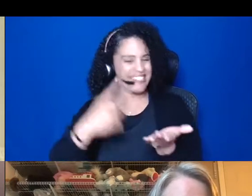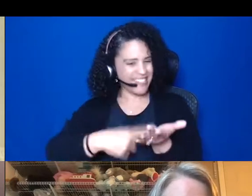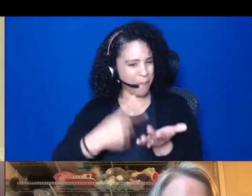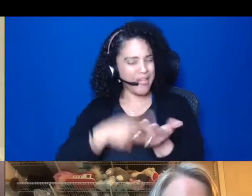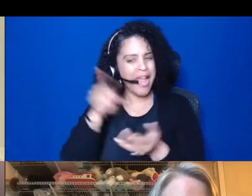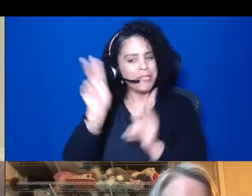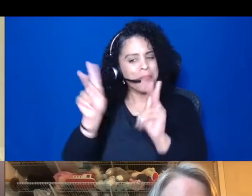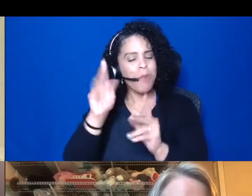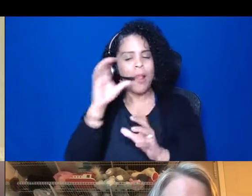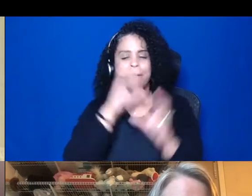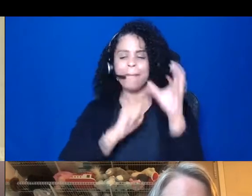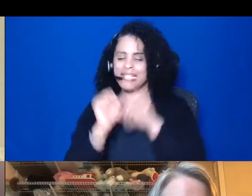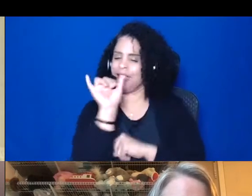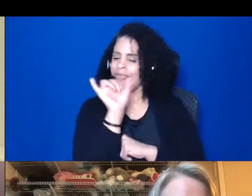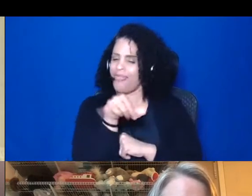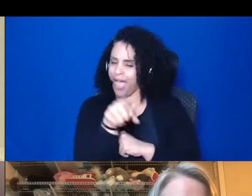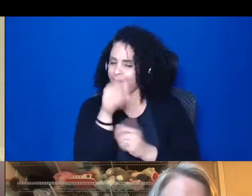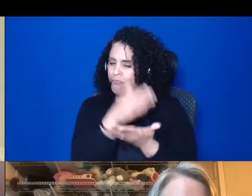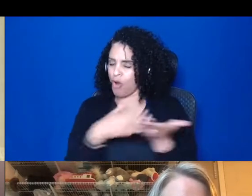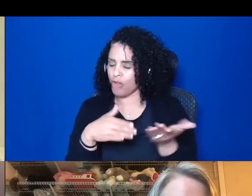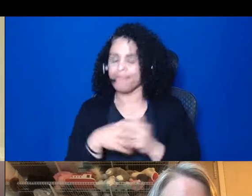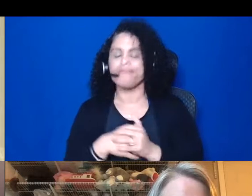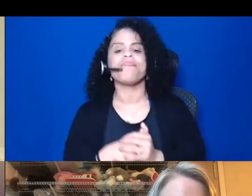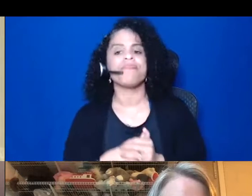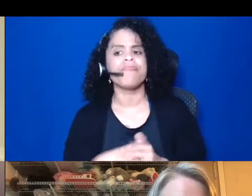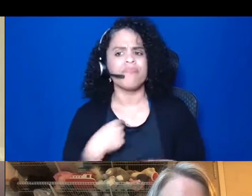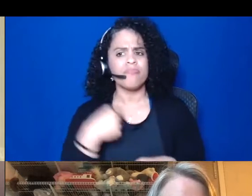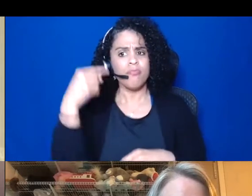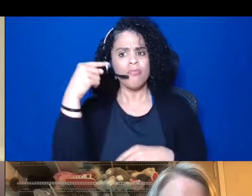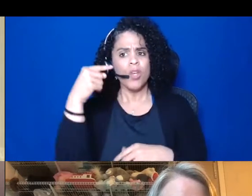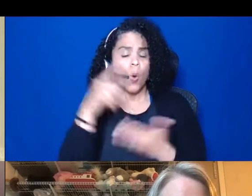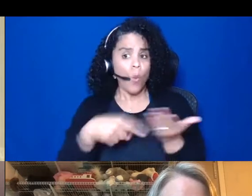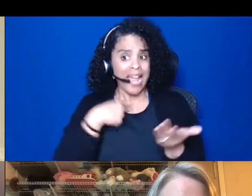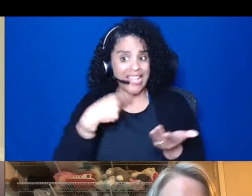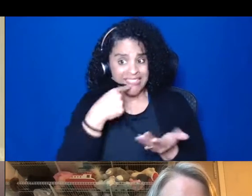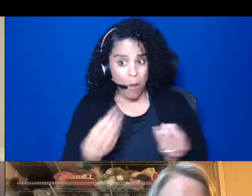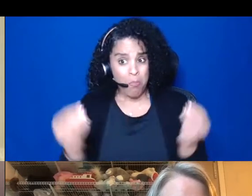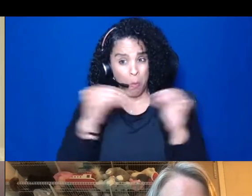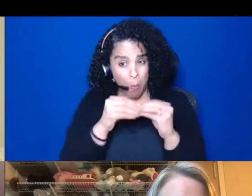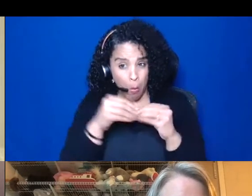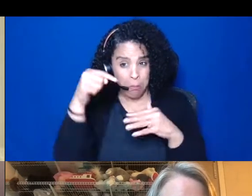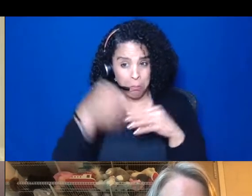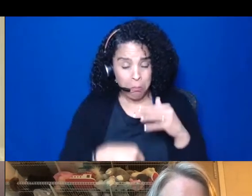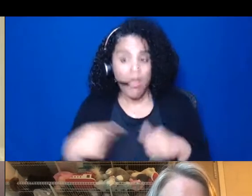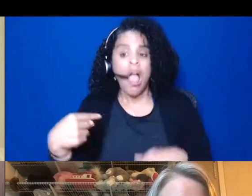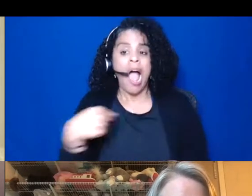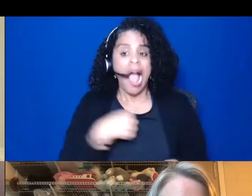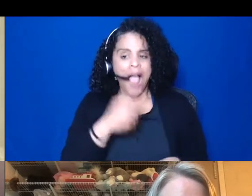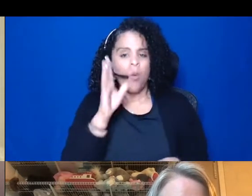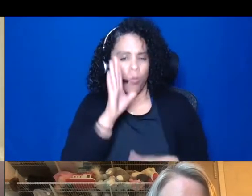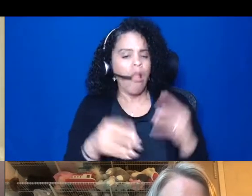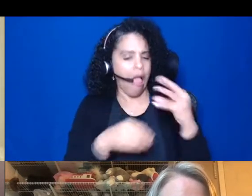missed. And then what I would say beyond that is I am going to add